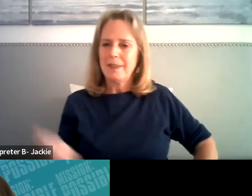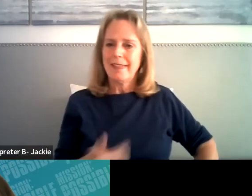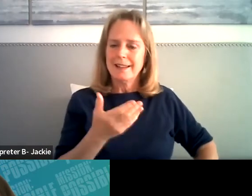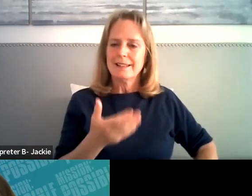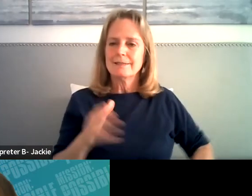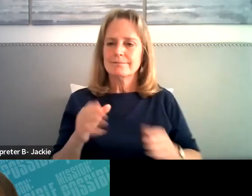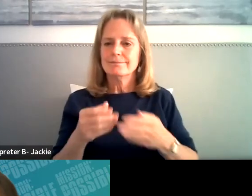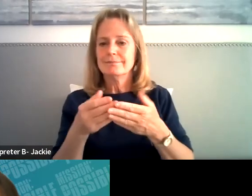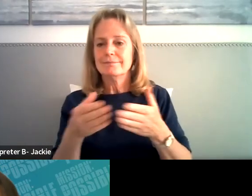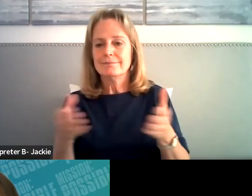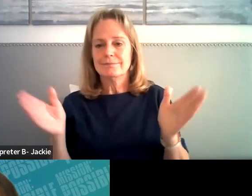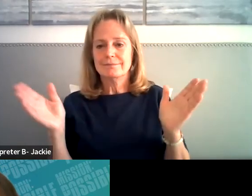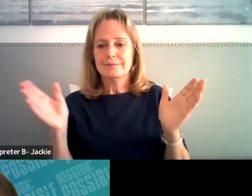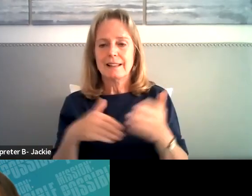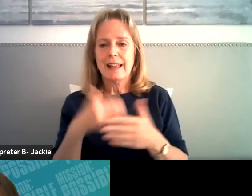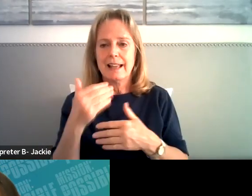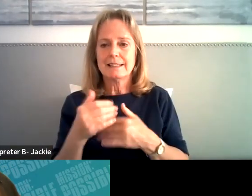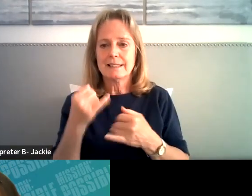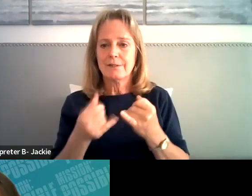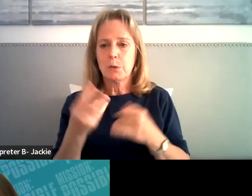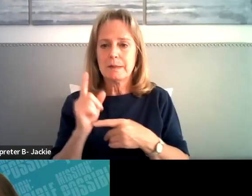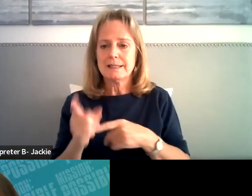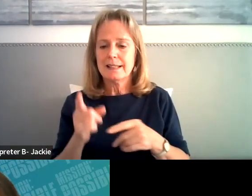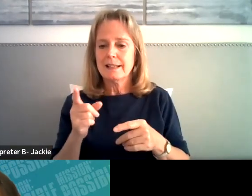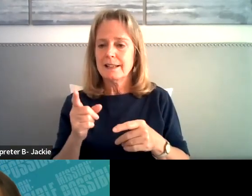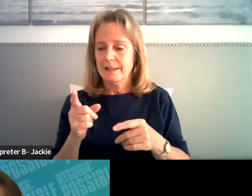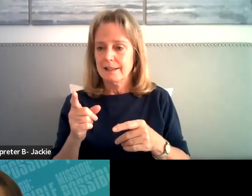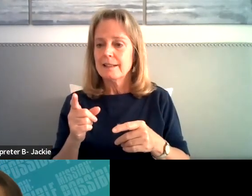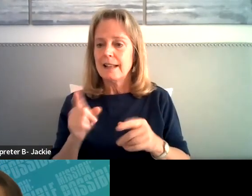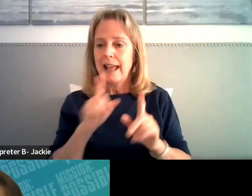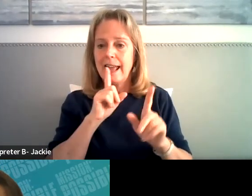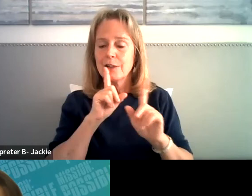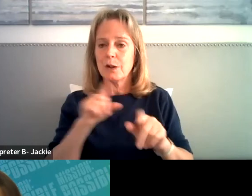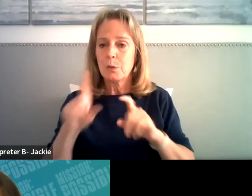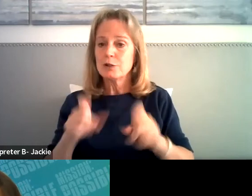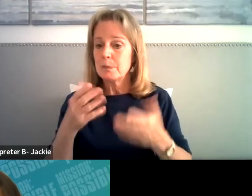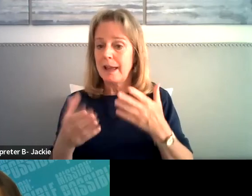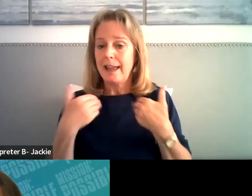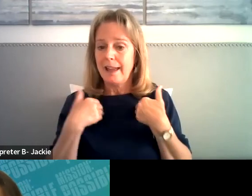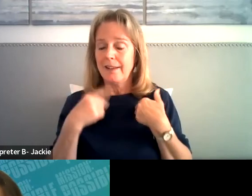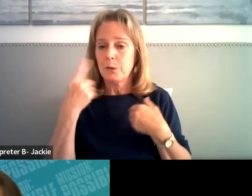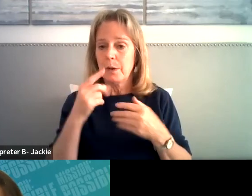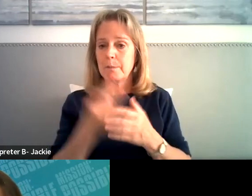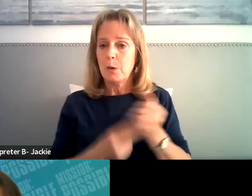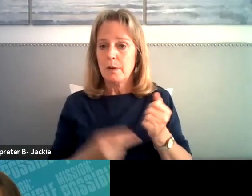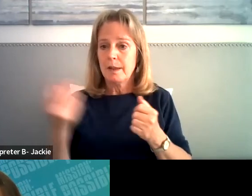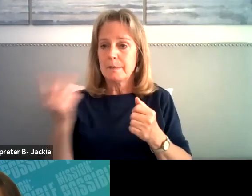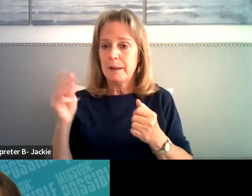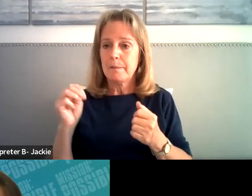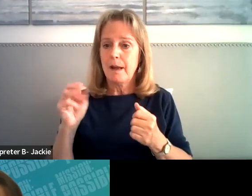be spending the last few minutes in answering questions that you may have for both me and Mai.